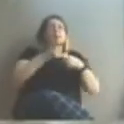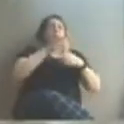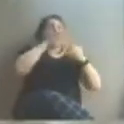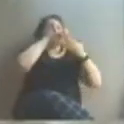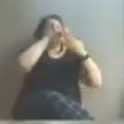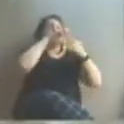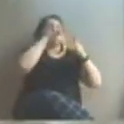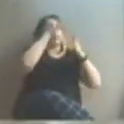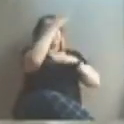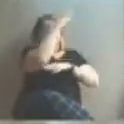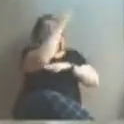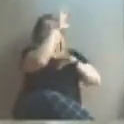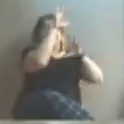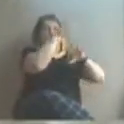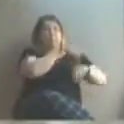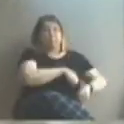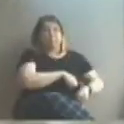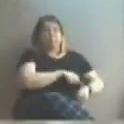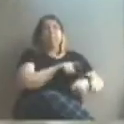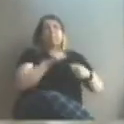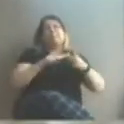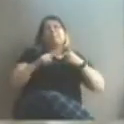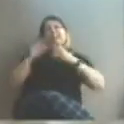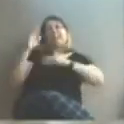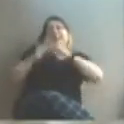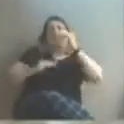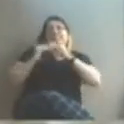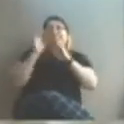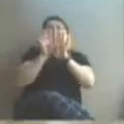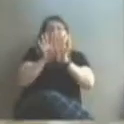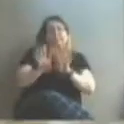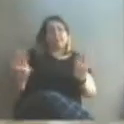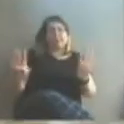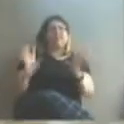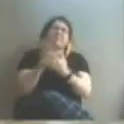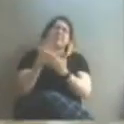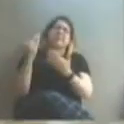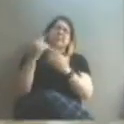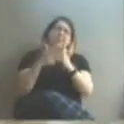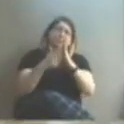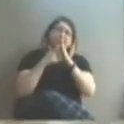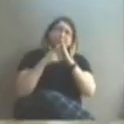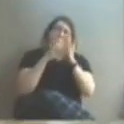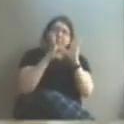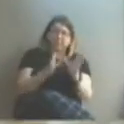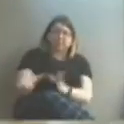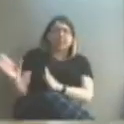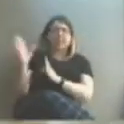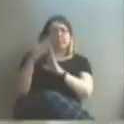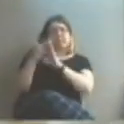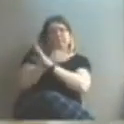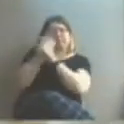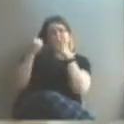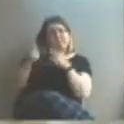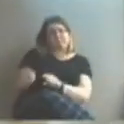the tree or build a fence, or things that take planning prior to doing